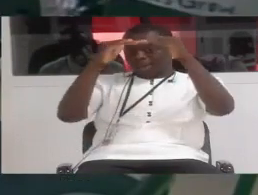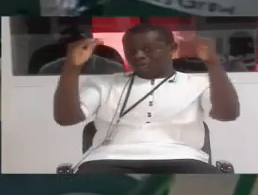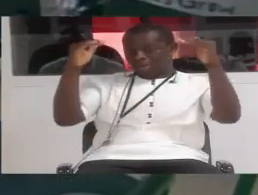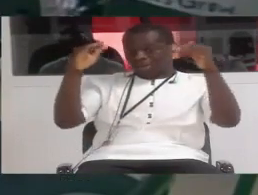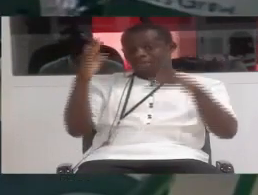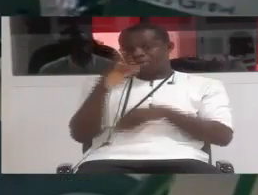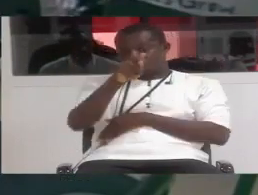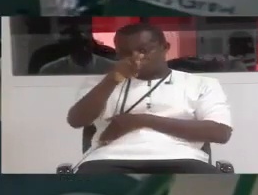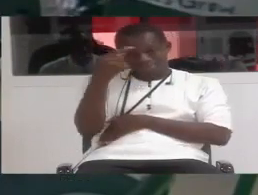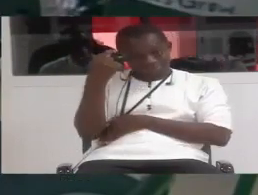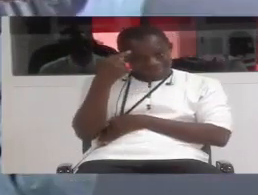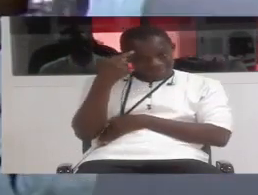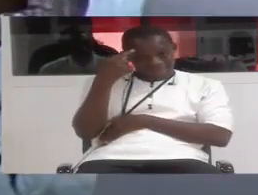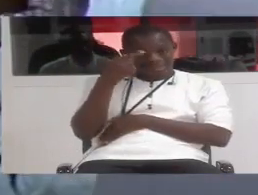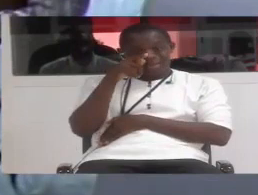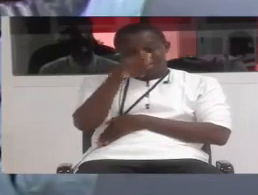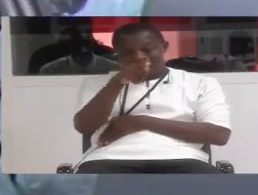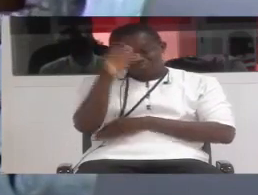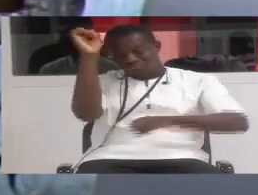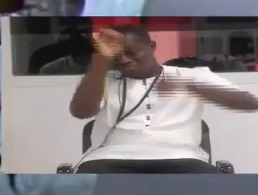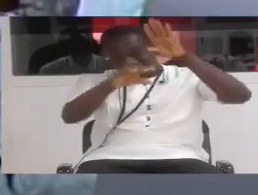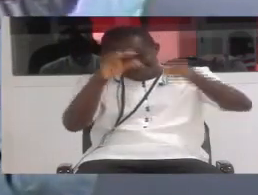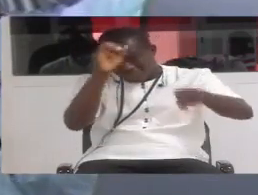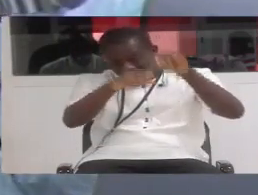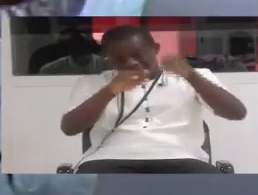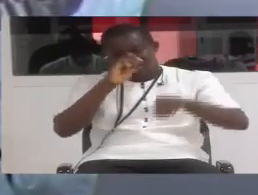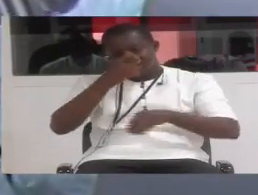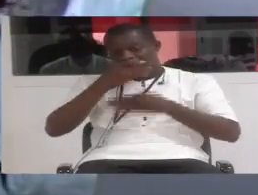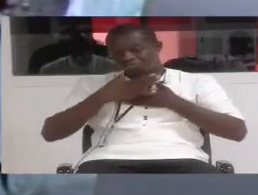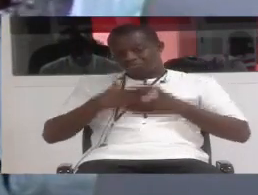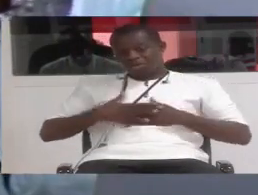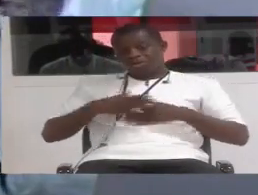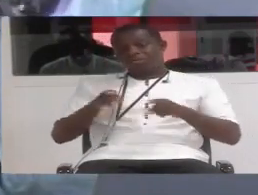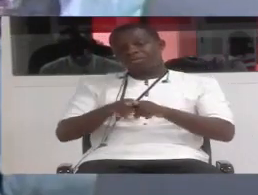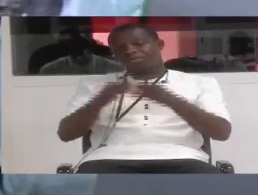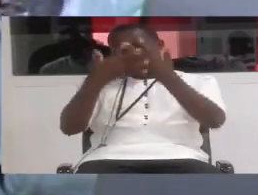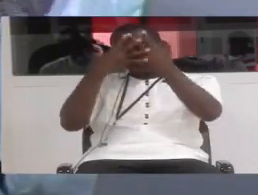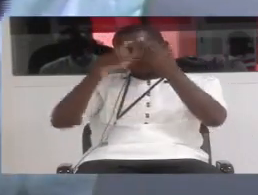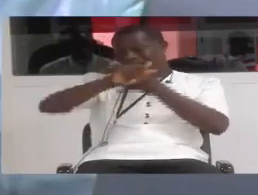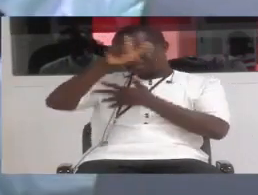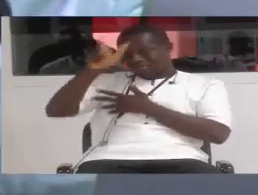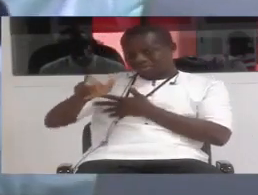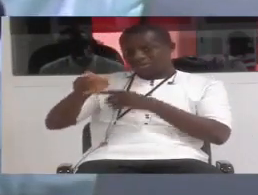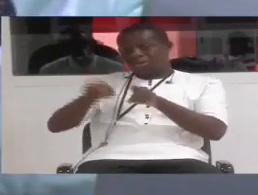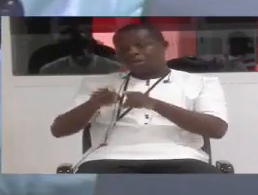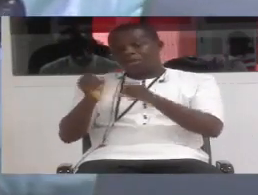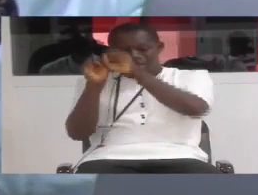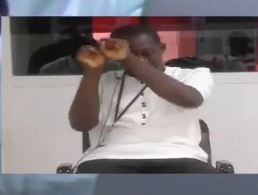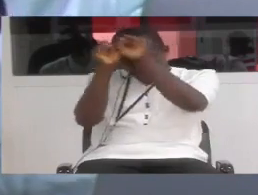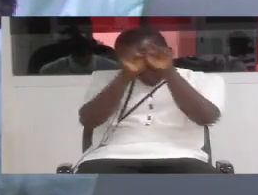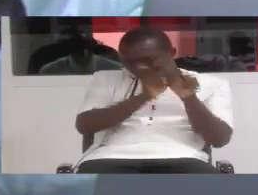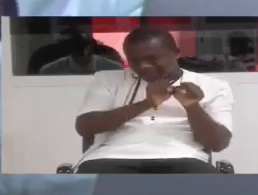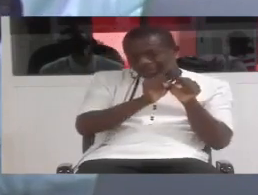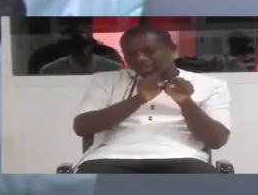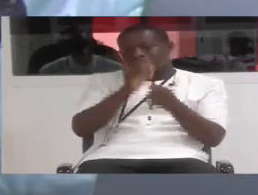wouldn't you think that the disposal of the bodies of the death row inmates was also to cover up